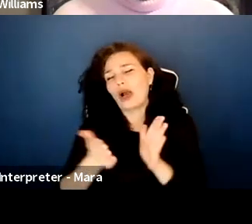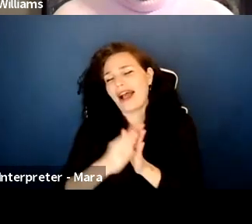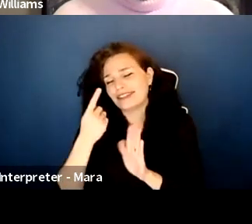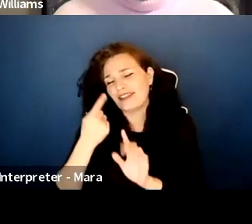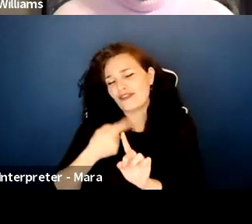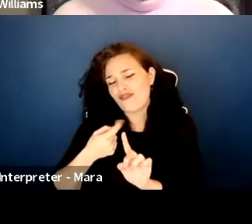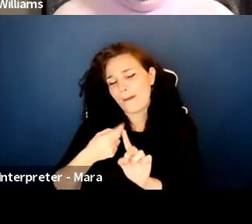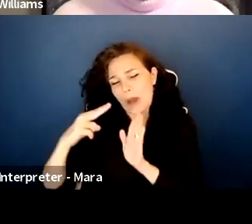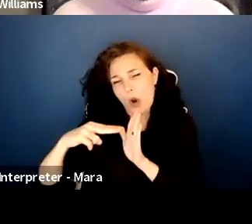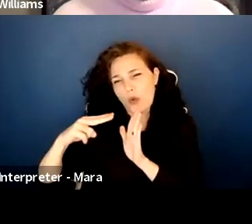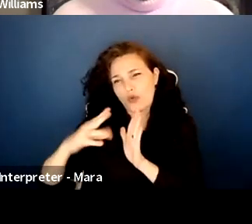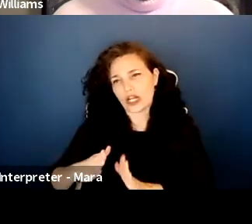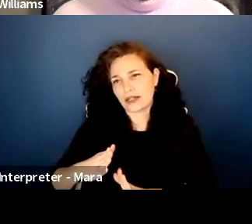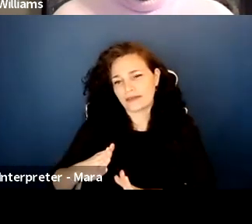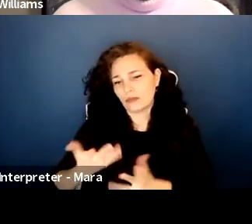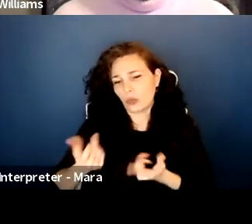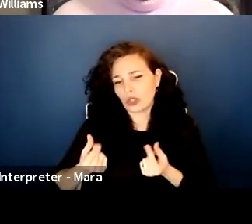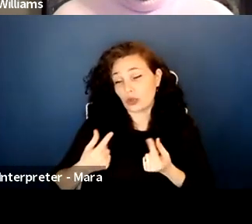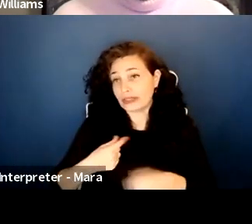Okay. Tell the reader to keep it quiet.